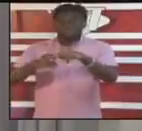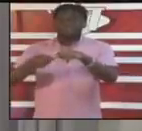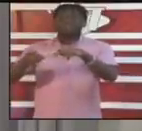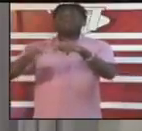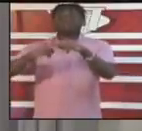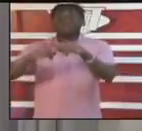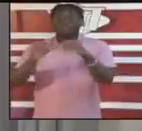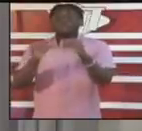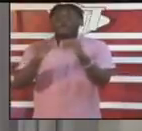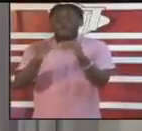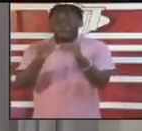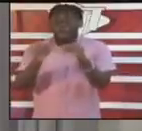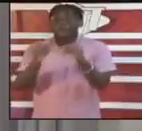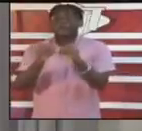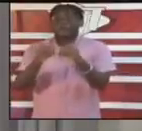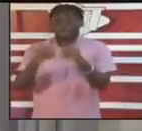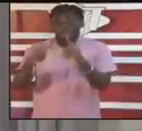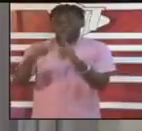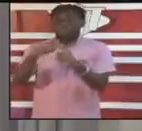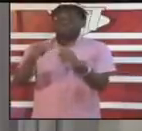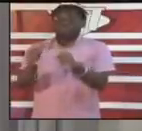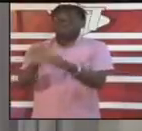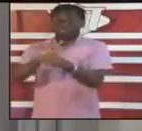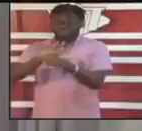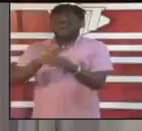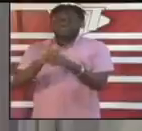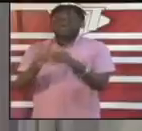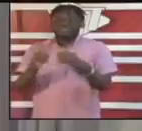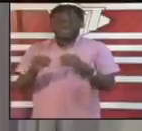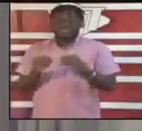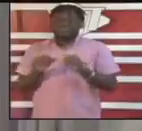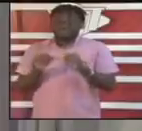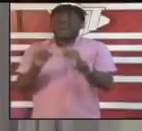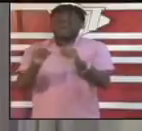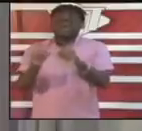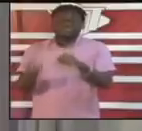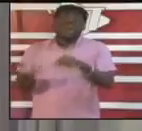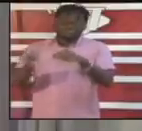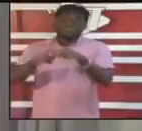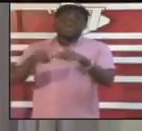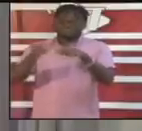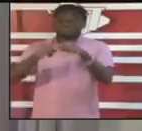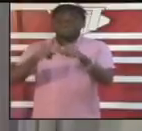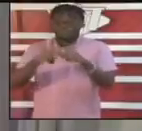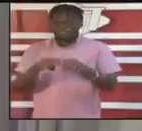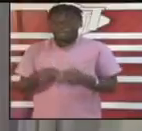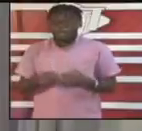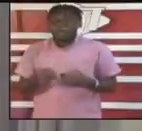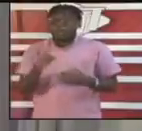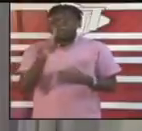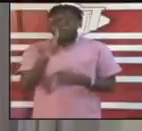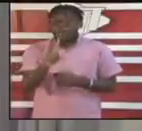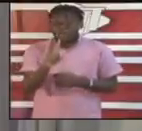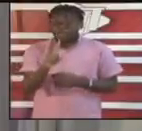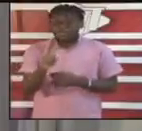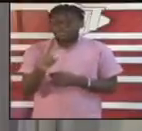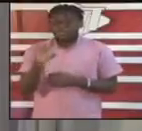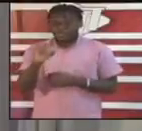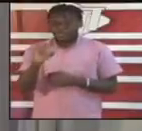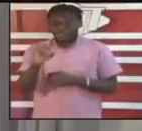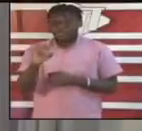keeps going up. It keeps averaging between 150,000 to 200,000 cases a